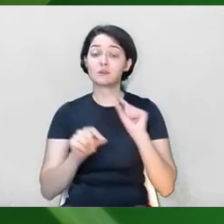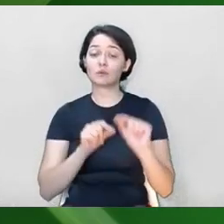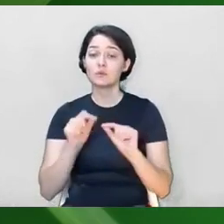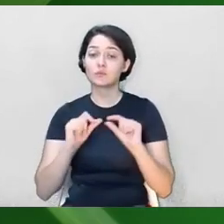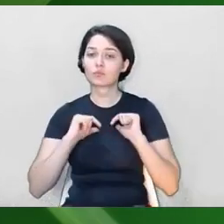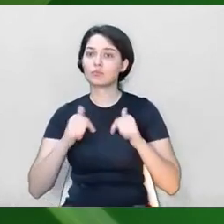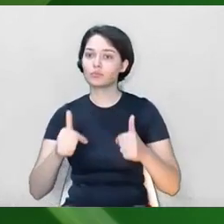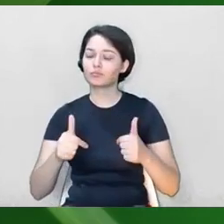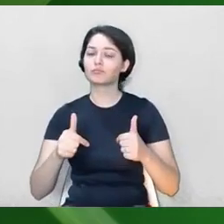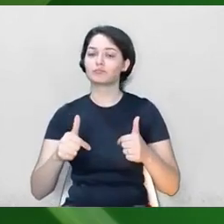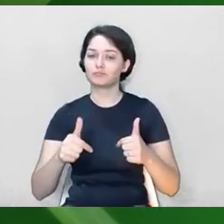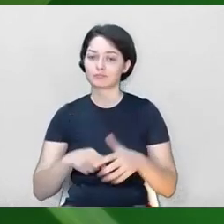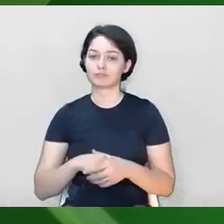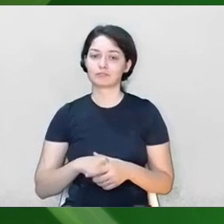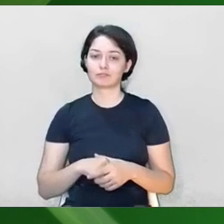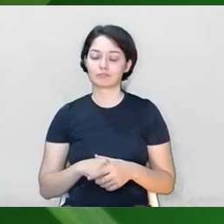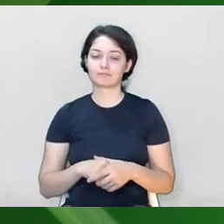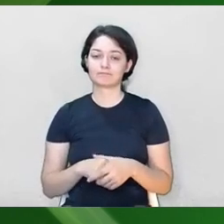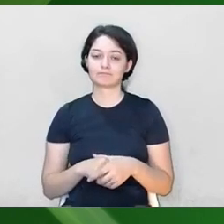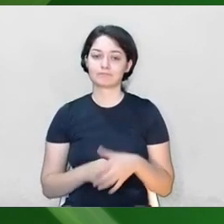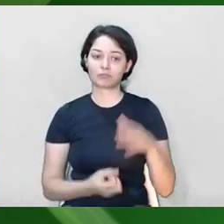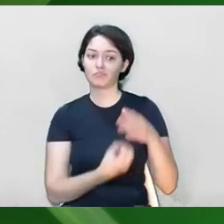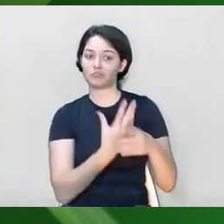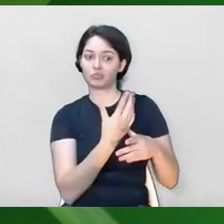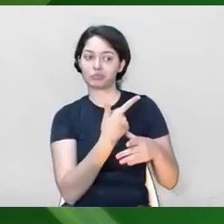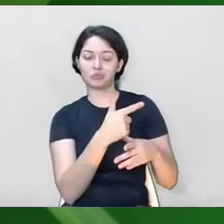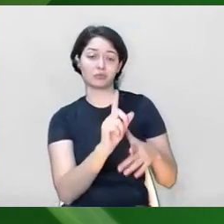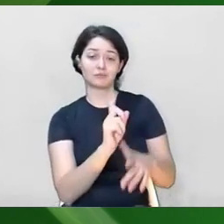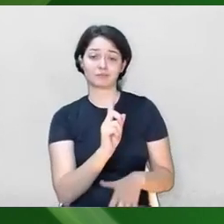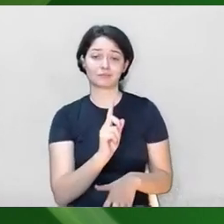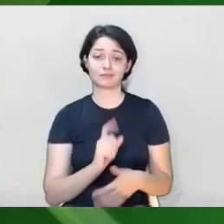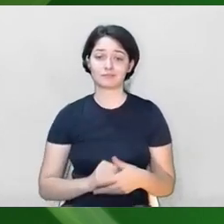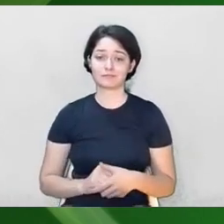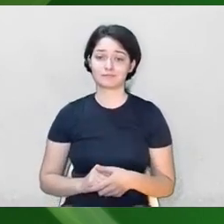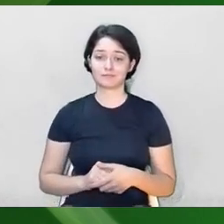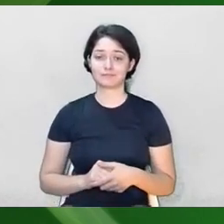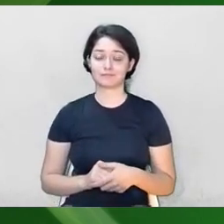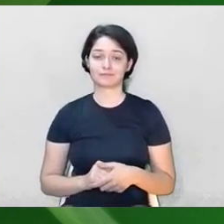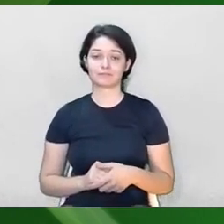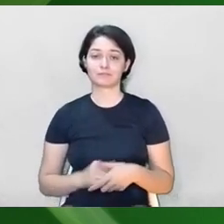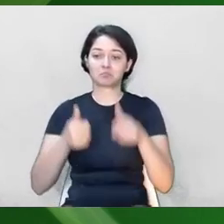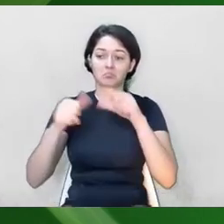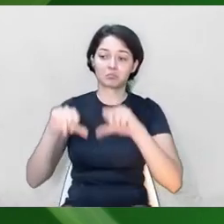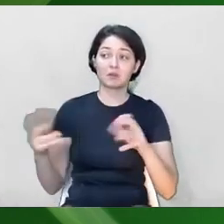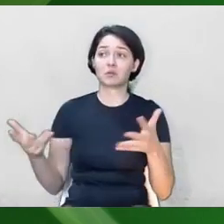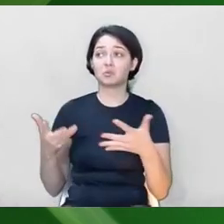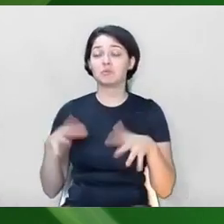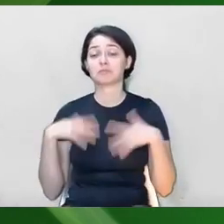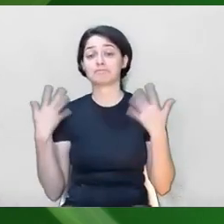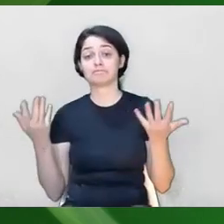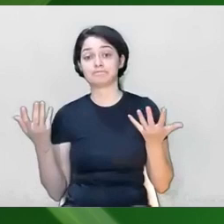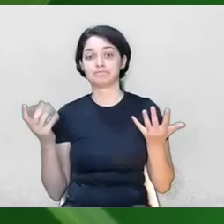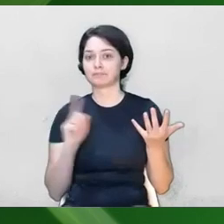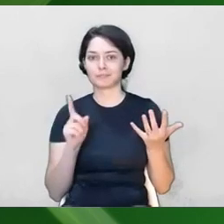much more proactive. It's no longer a reactive model, where the reactive model is, so